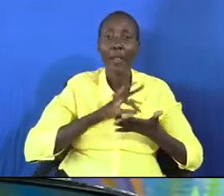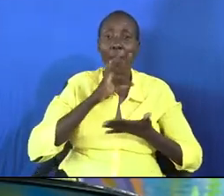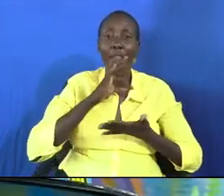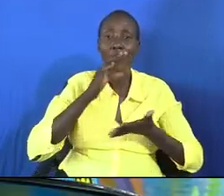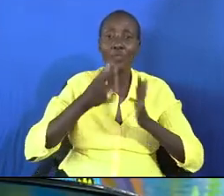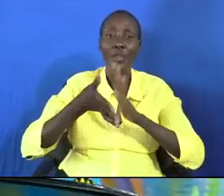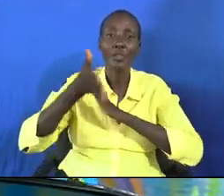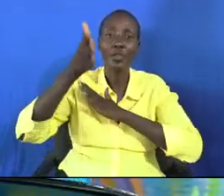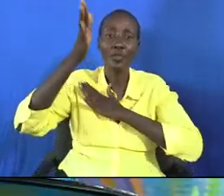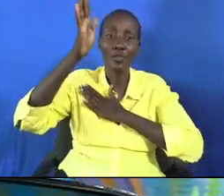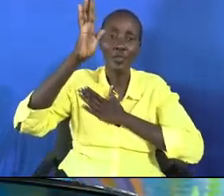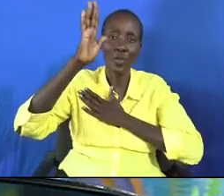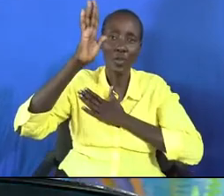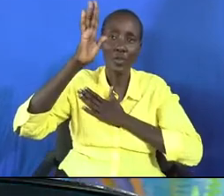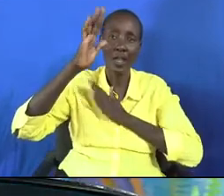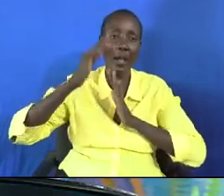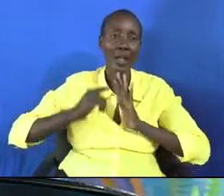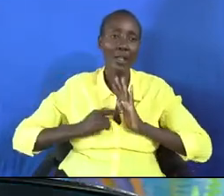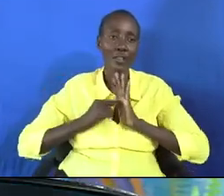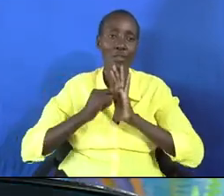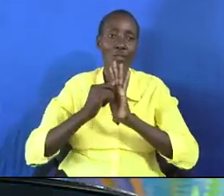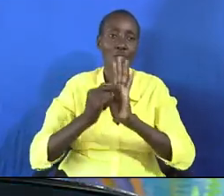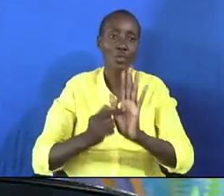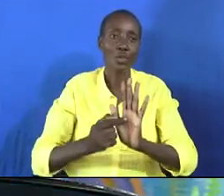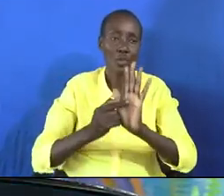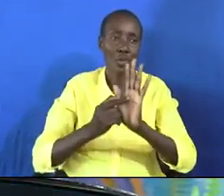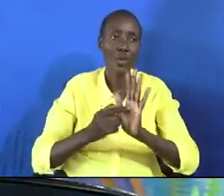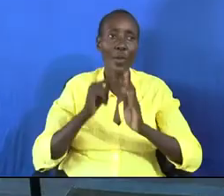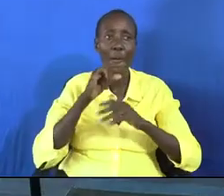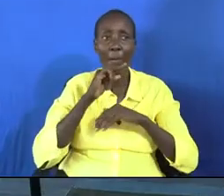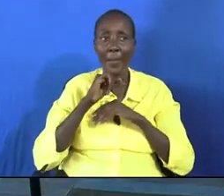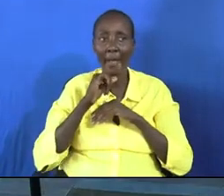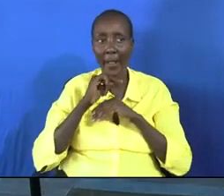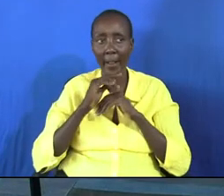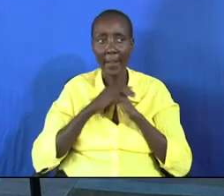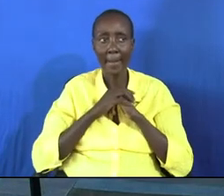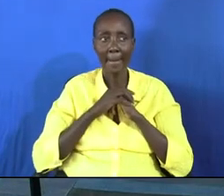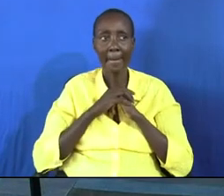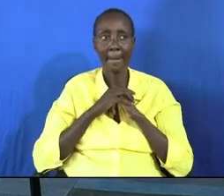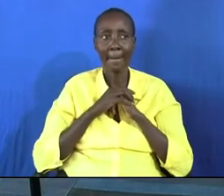of God has revealed to man.